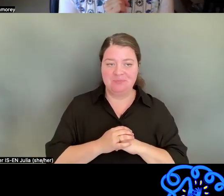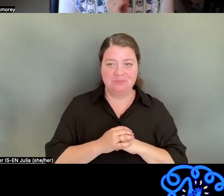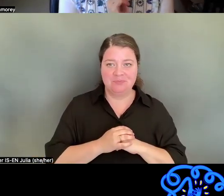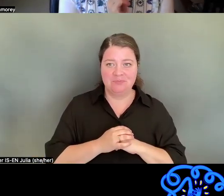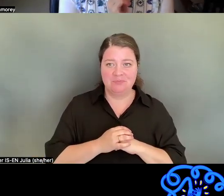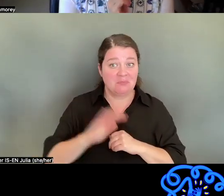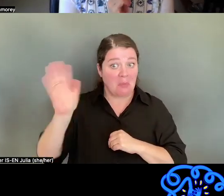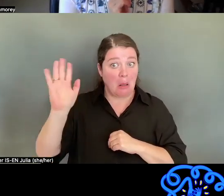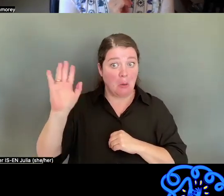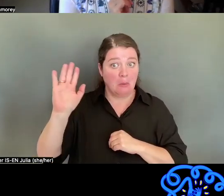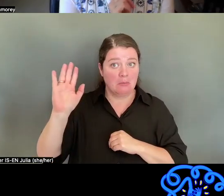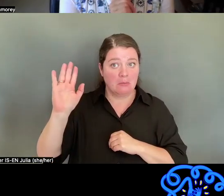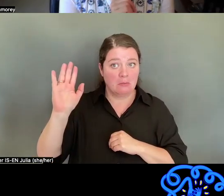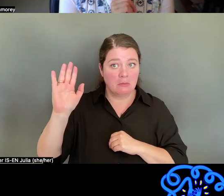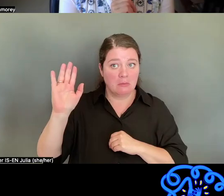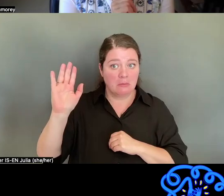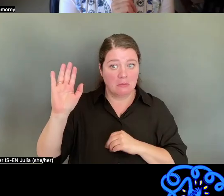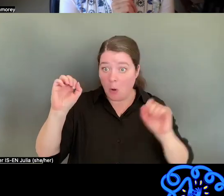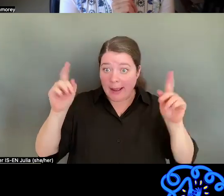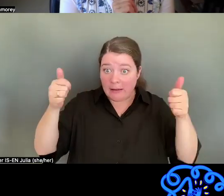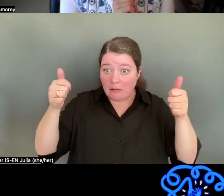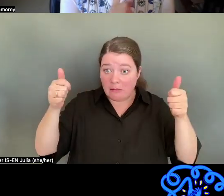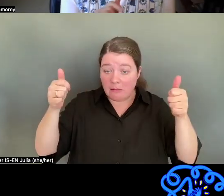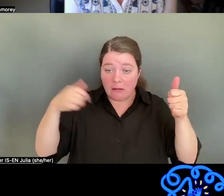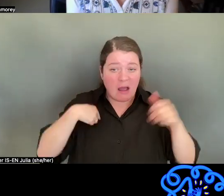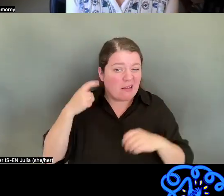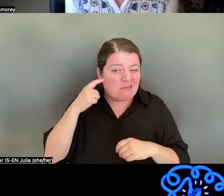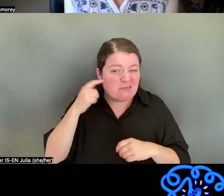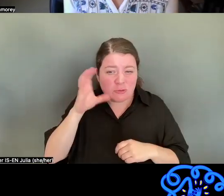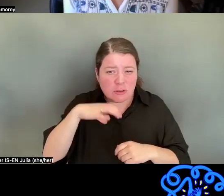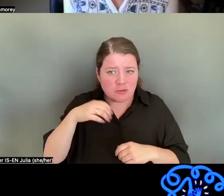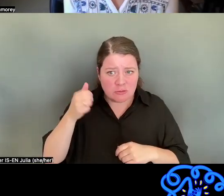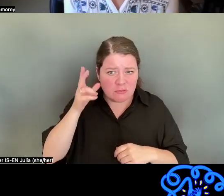Hello? Are we okay? Okay.